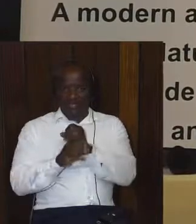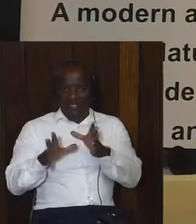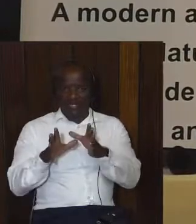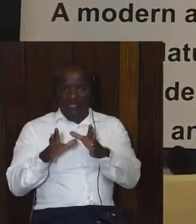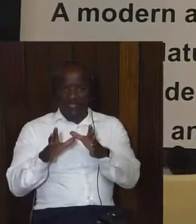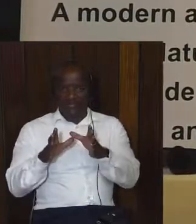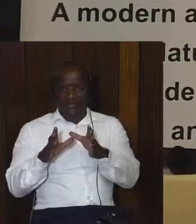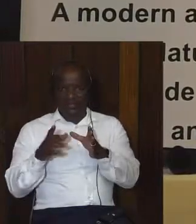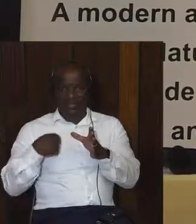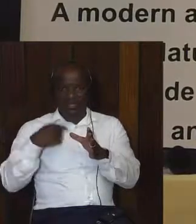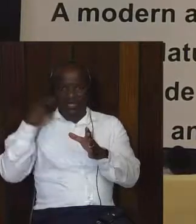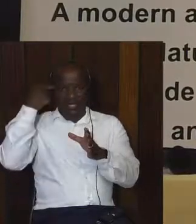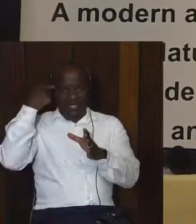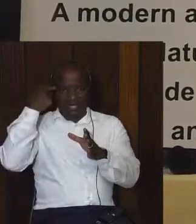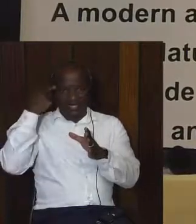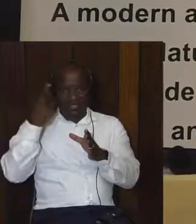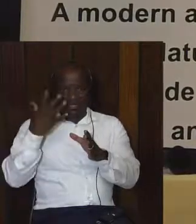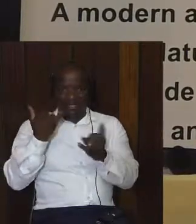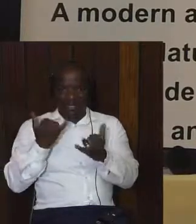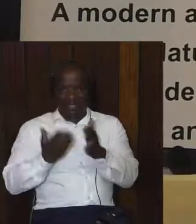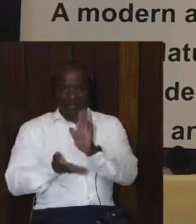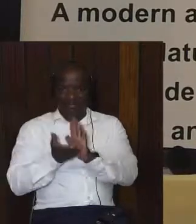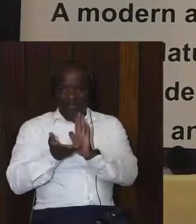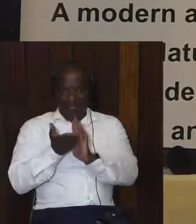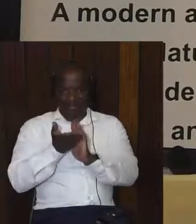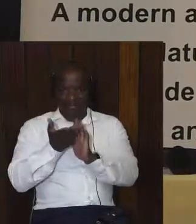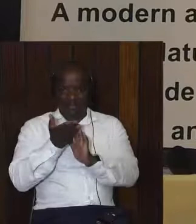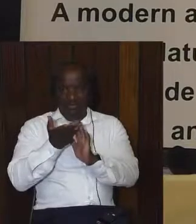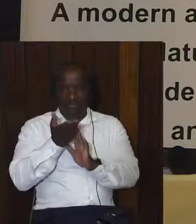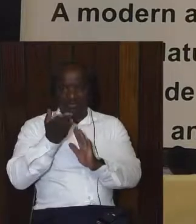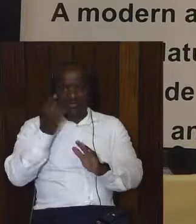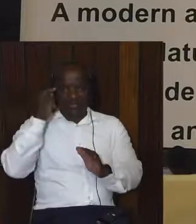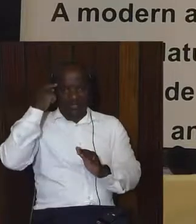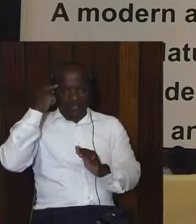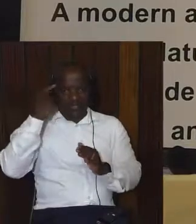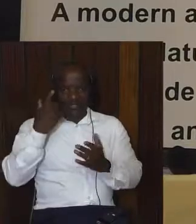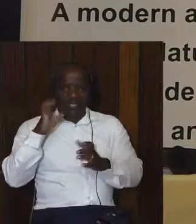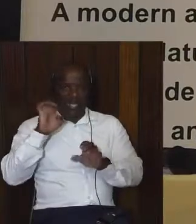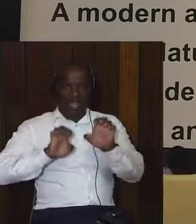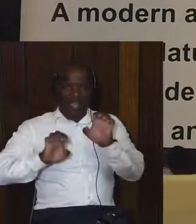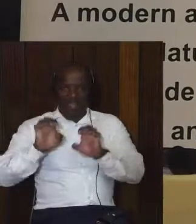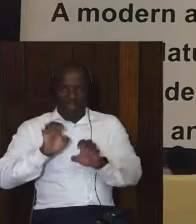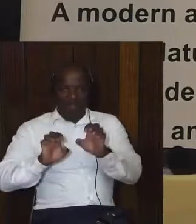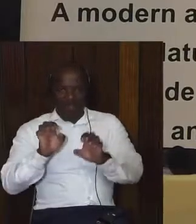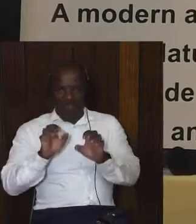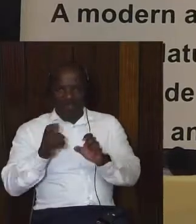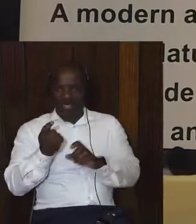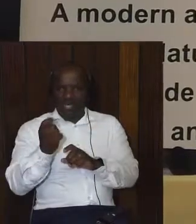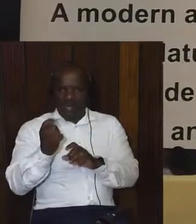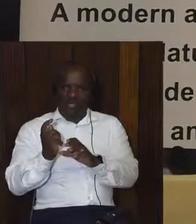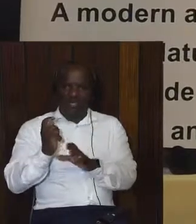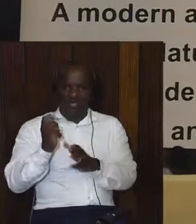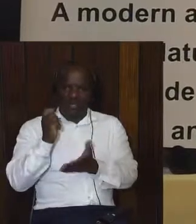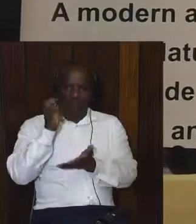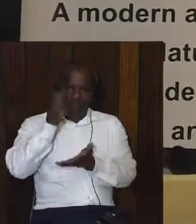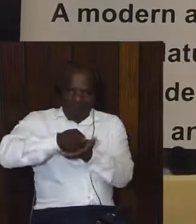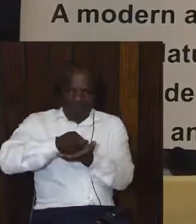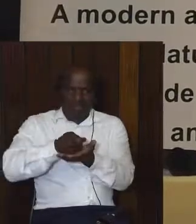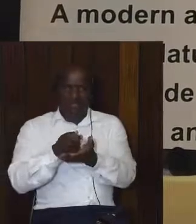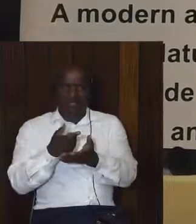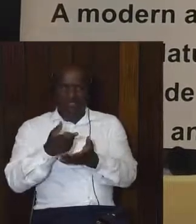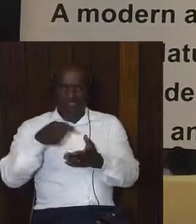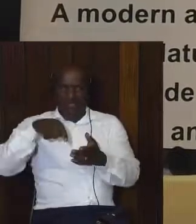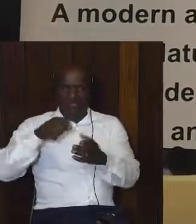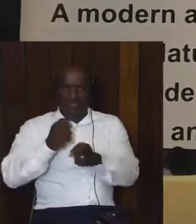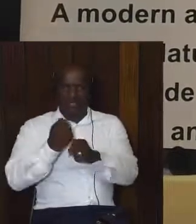thought that it will be able to increase a lot of economic monies in